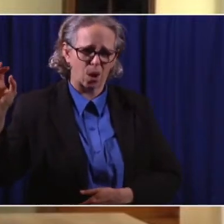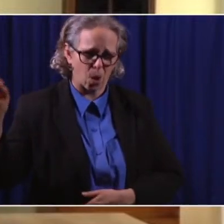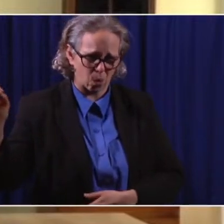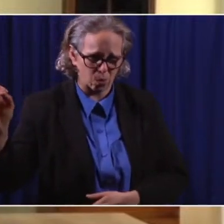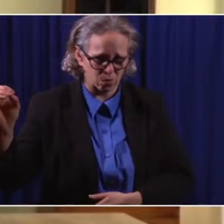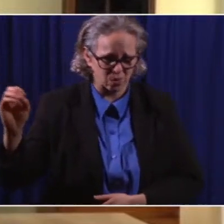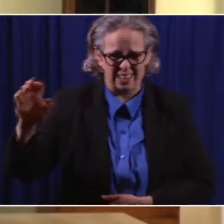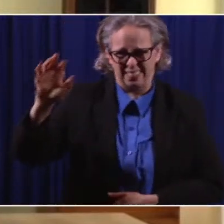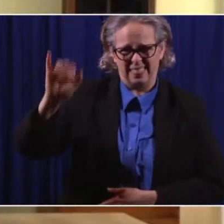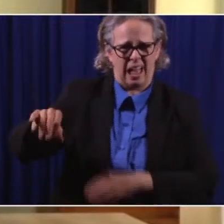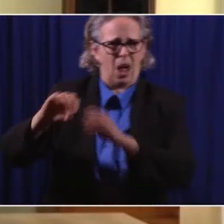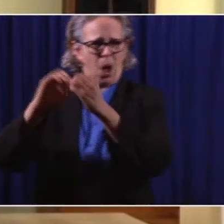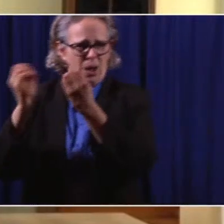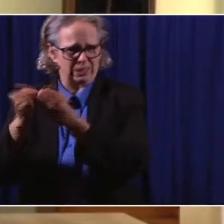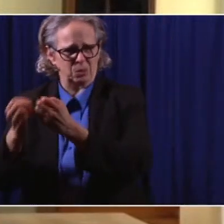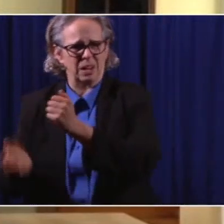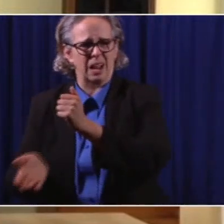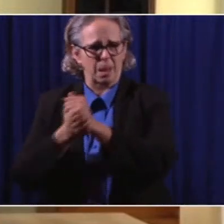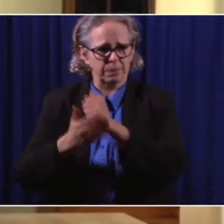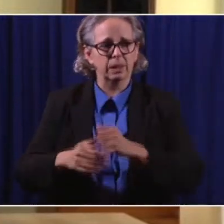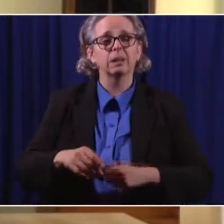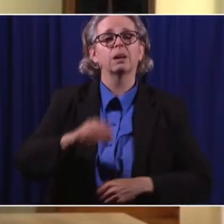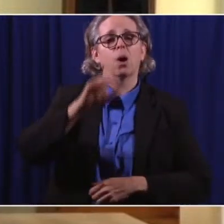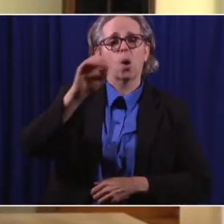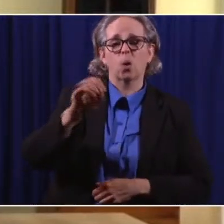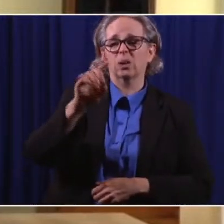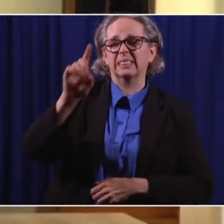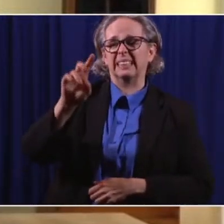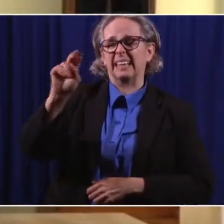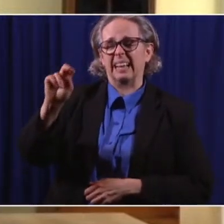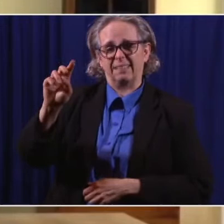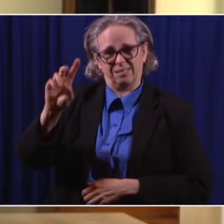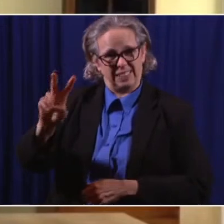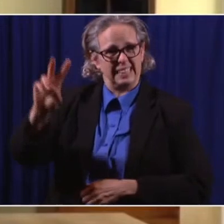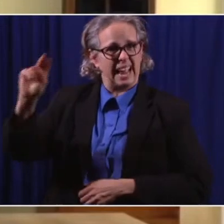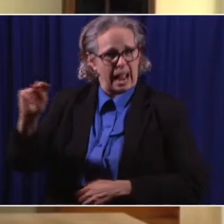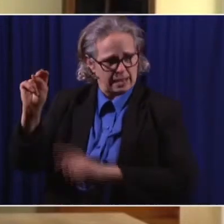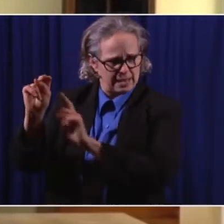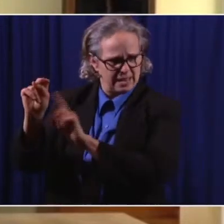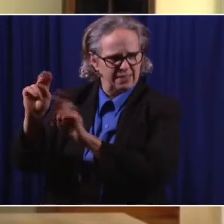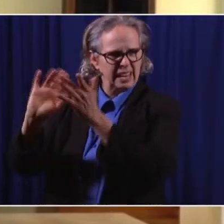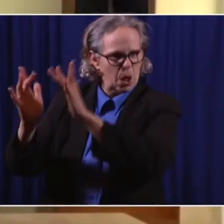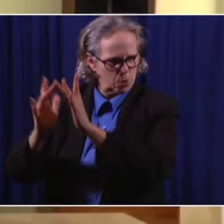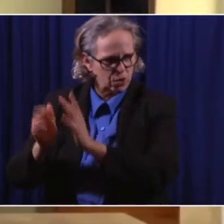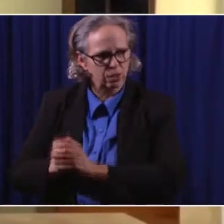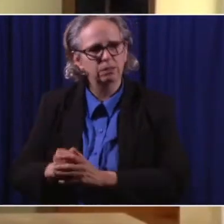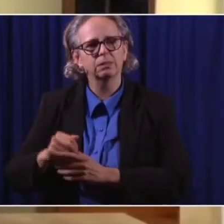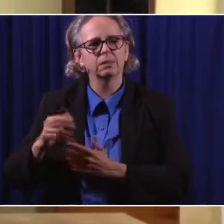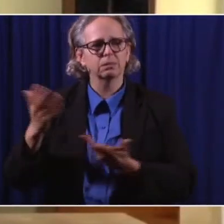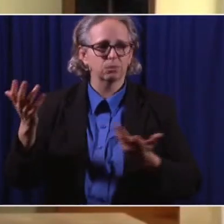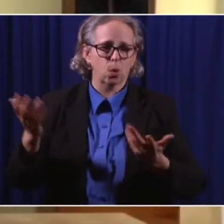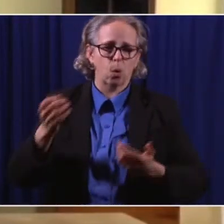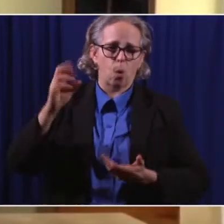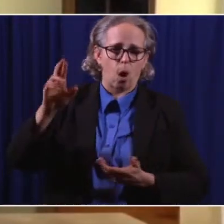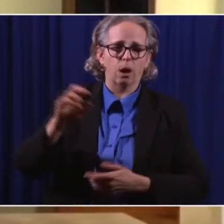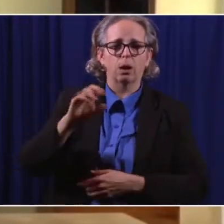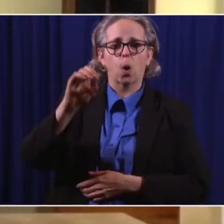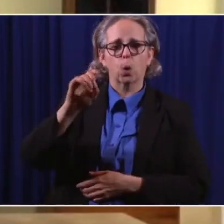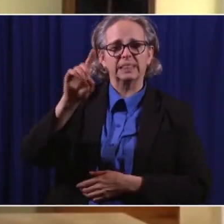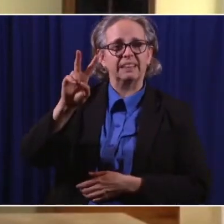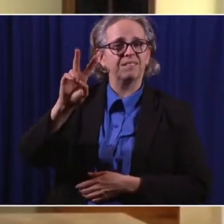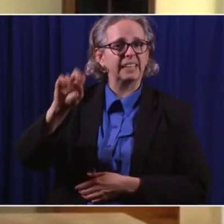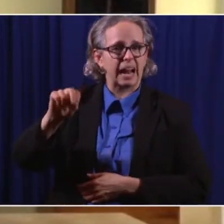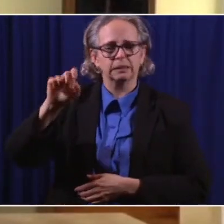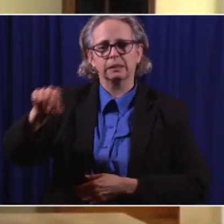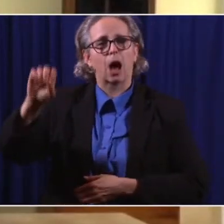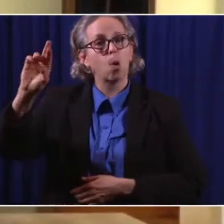800-934-9840. That's the Ohio Domestic Violence Network. You can also visit odvn.org. And of course,